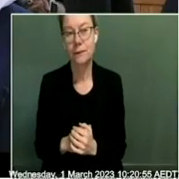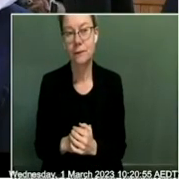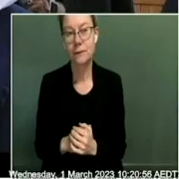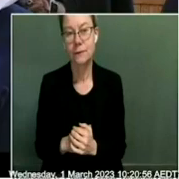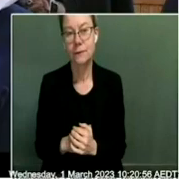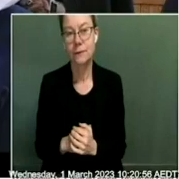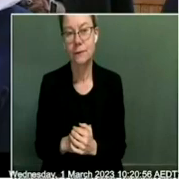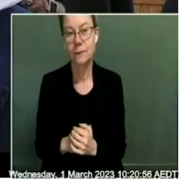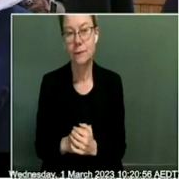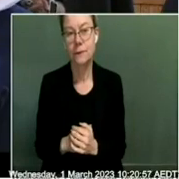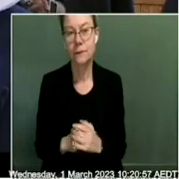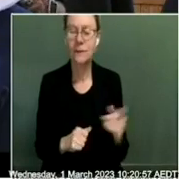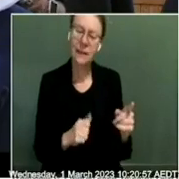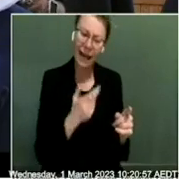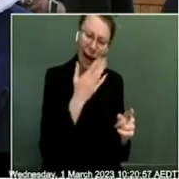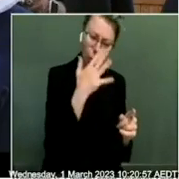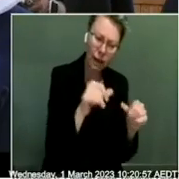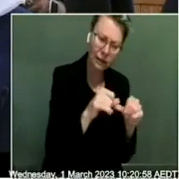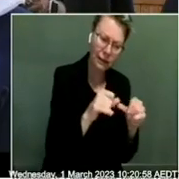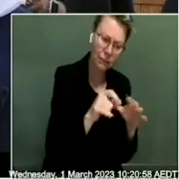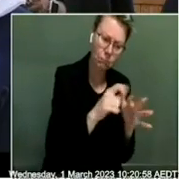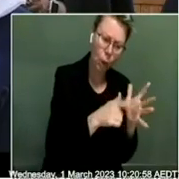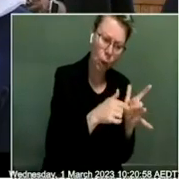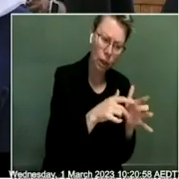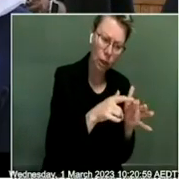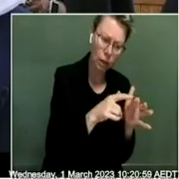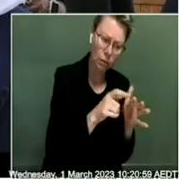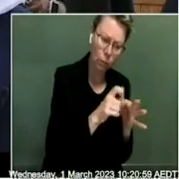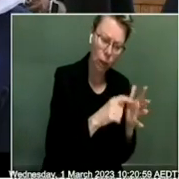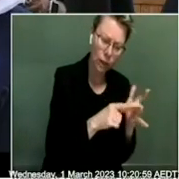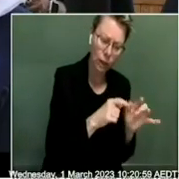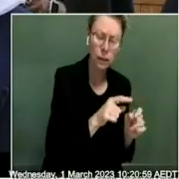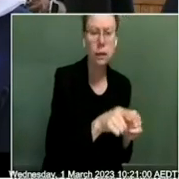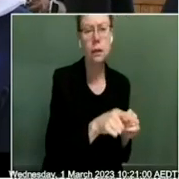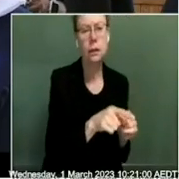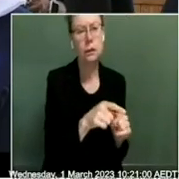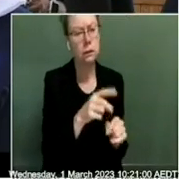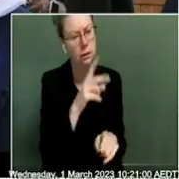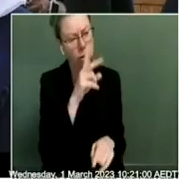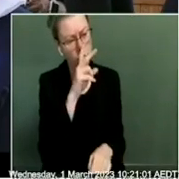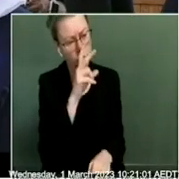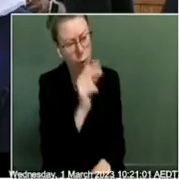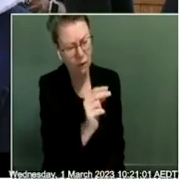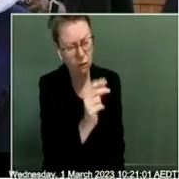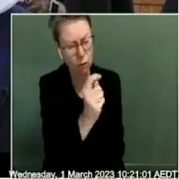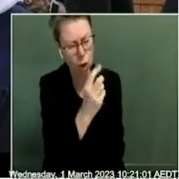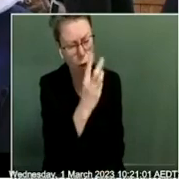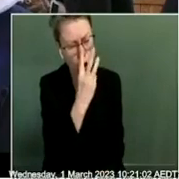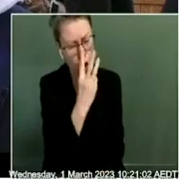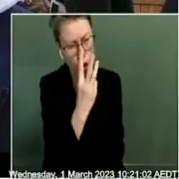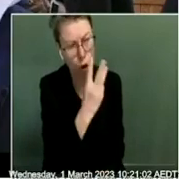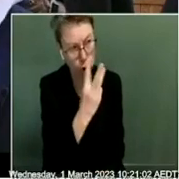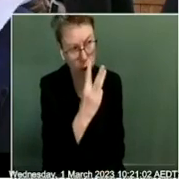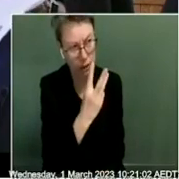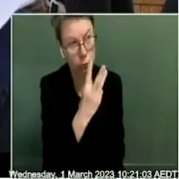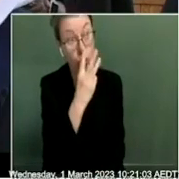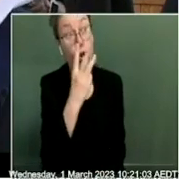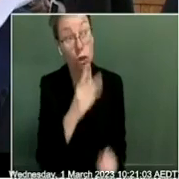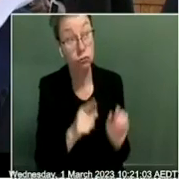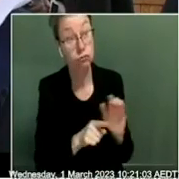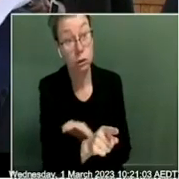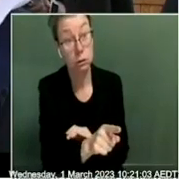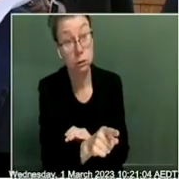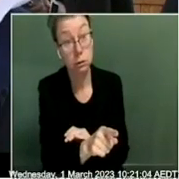13, because she was about 13 when she ran away. Mm-hmm. So, is there a human rights injustice there when you